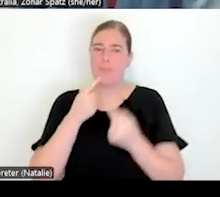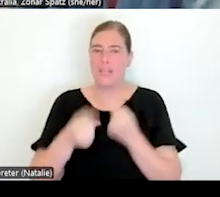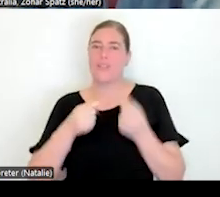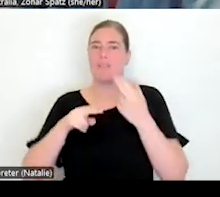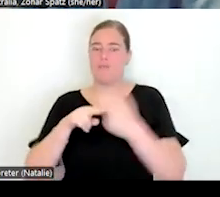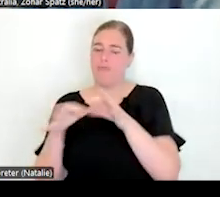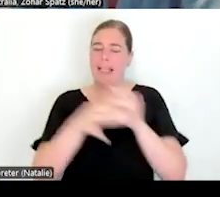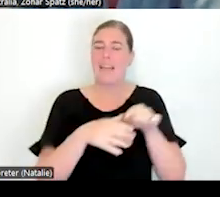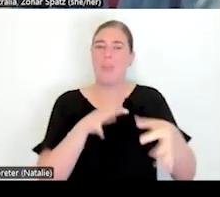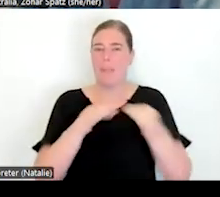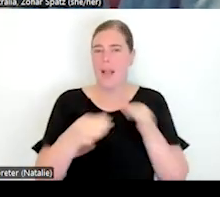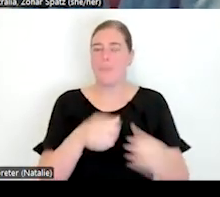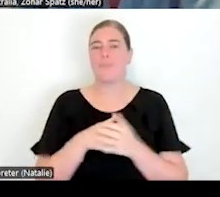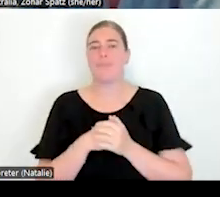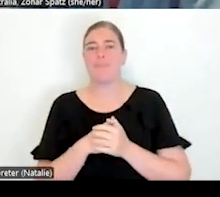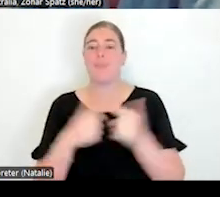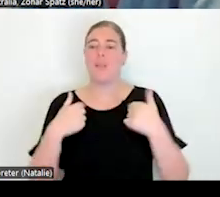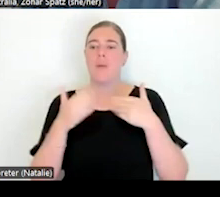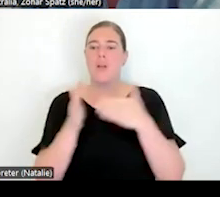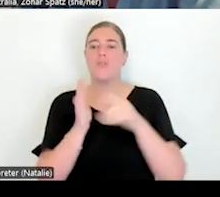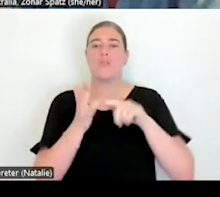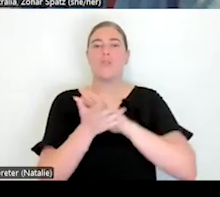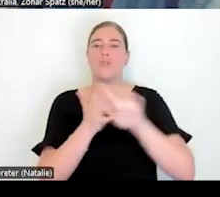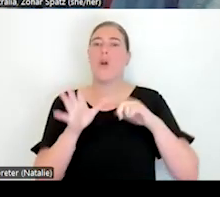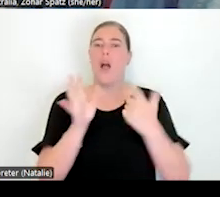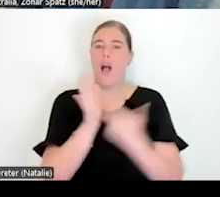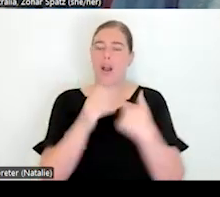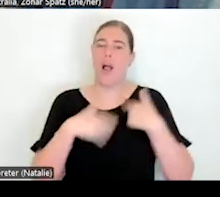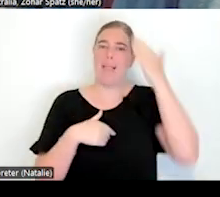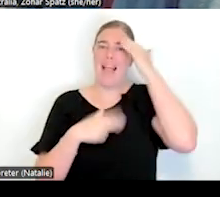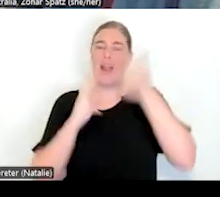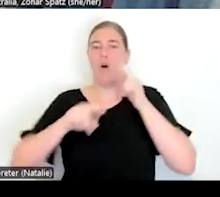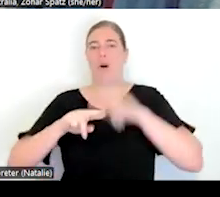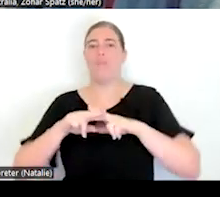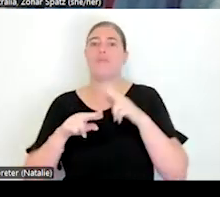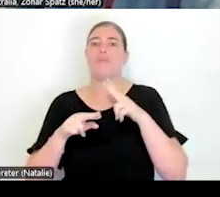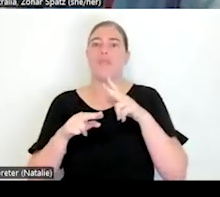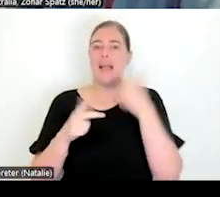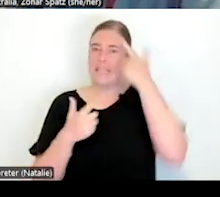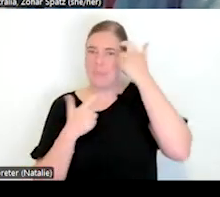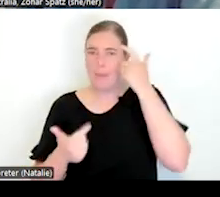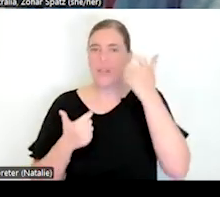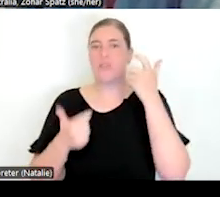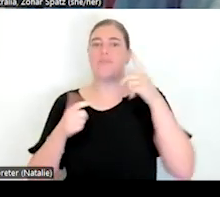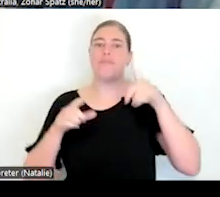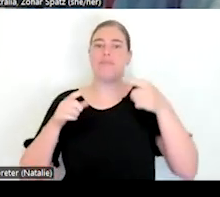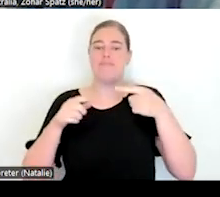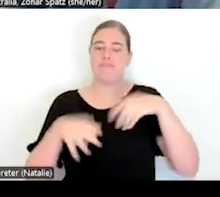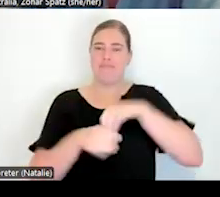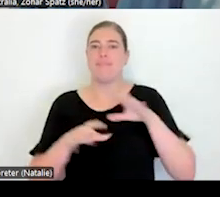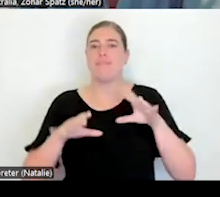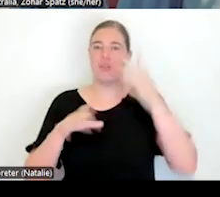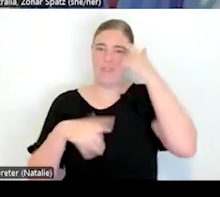My name is Zohar Spatz. I'm the Head of Community and Experimental at Creative Australia, and I'm joined by Natalie, our